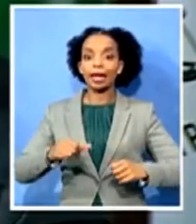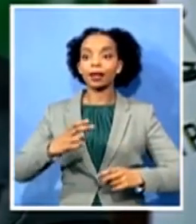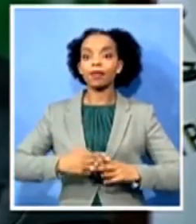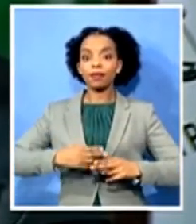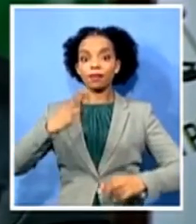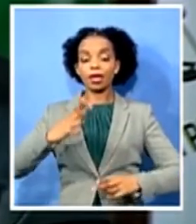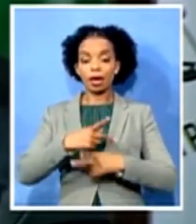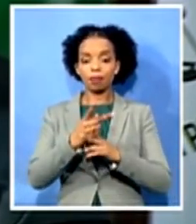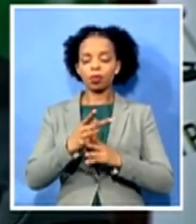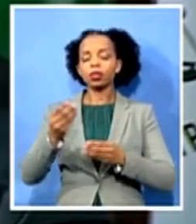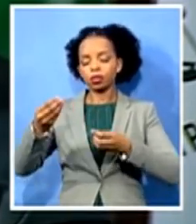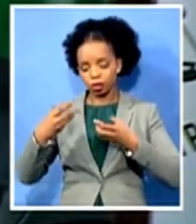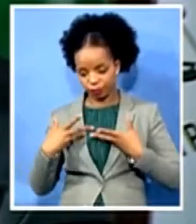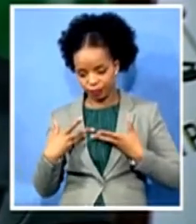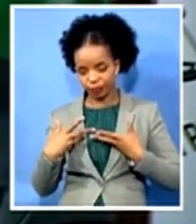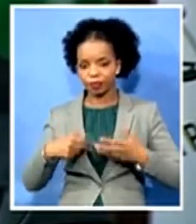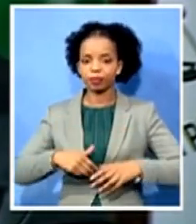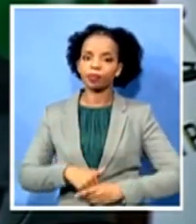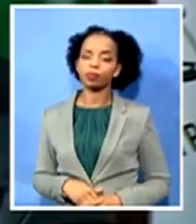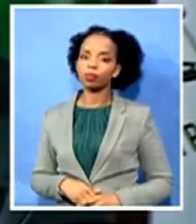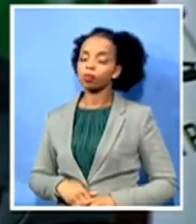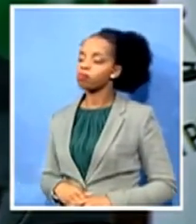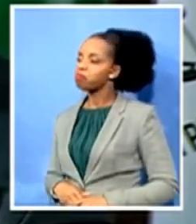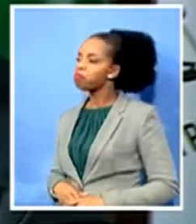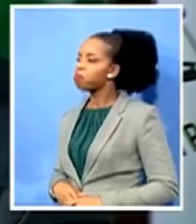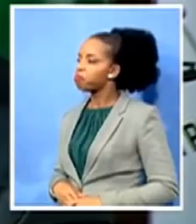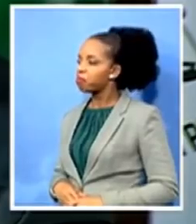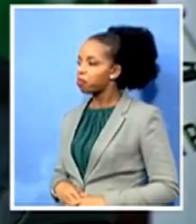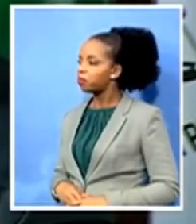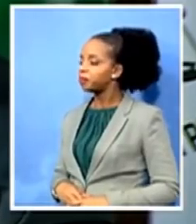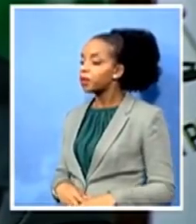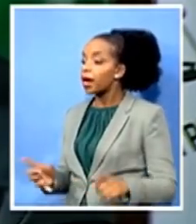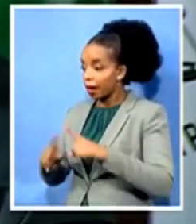But in the end, whatever list you were given,